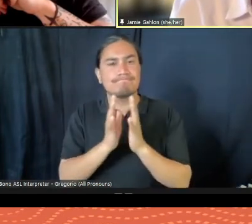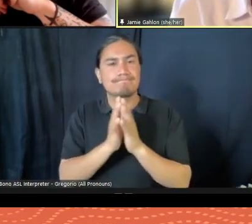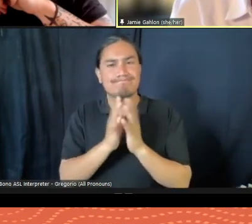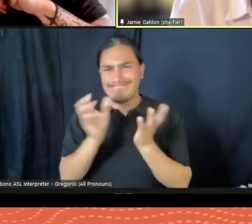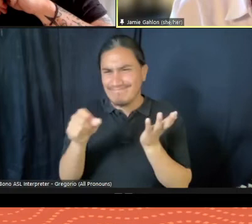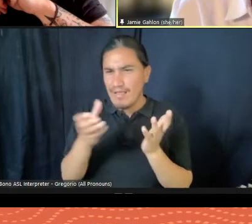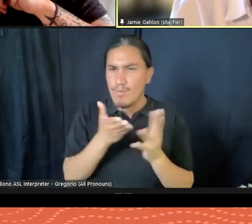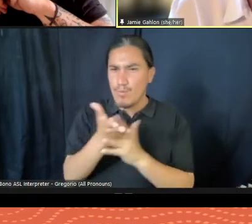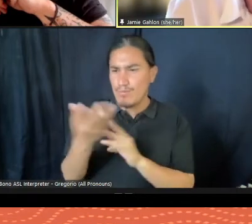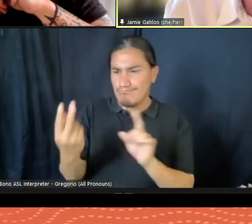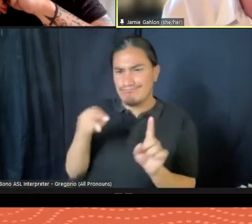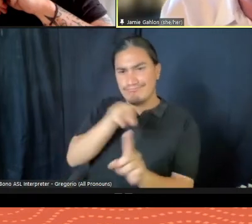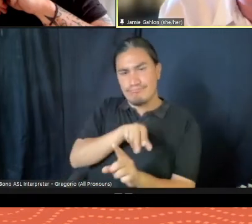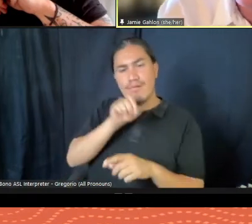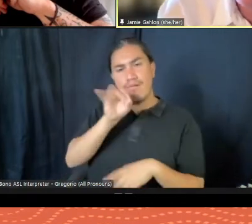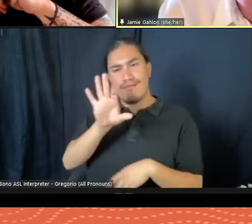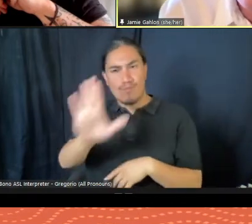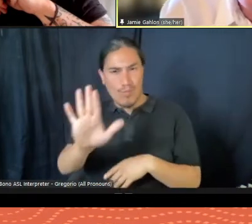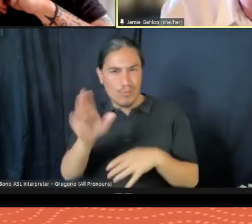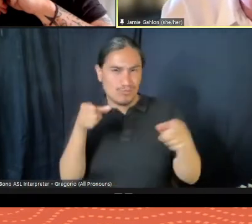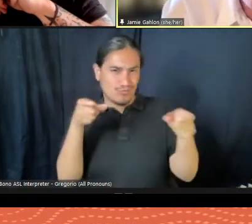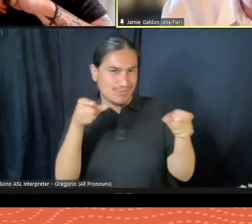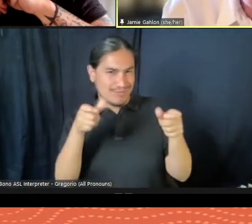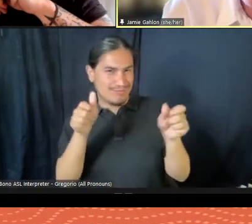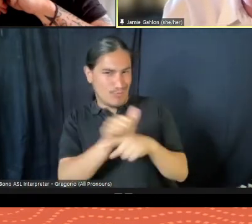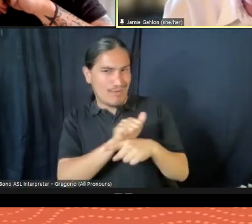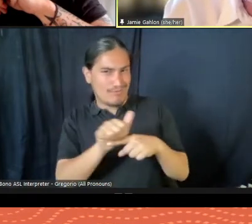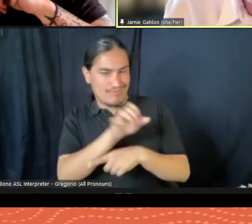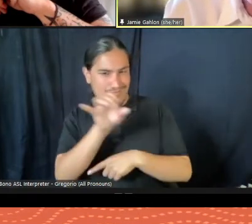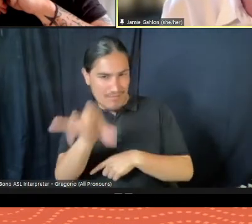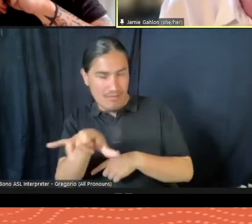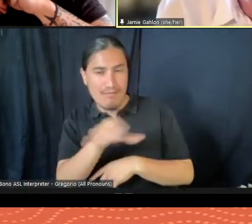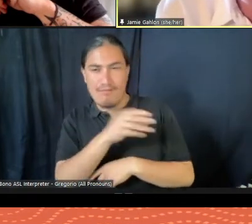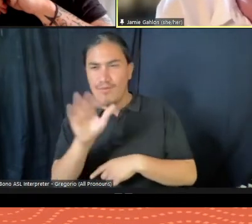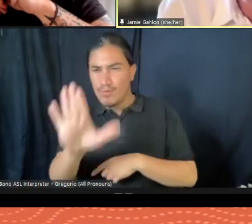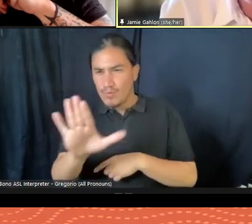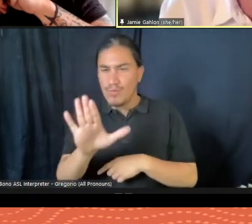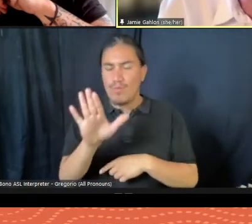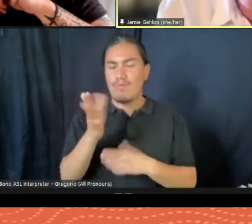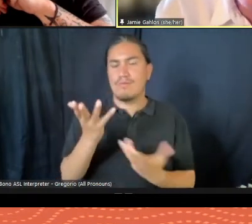through the lens of your directing practice and your